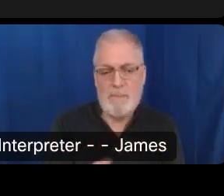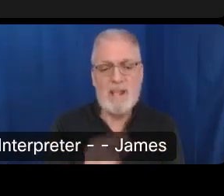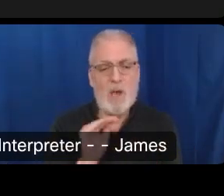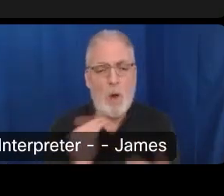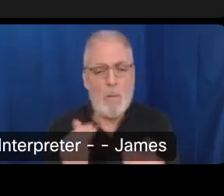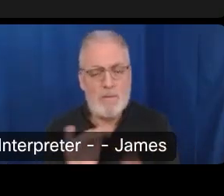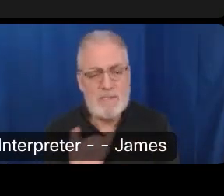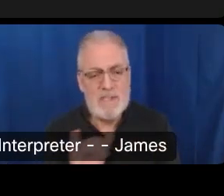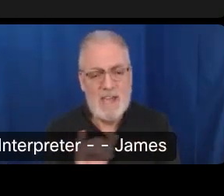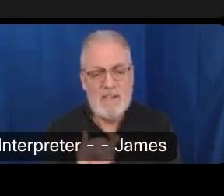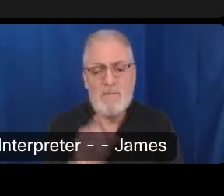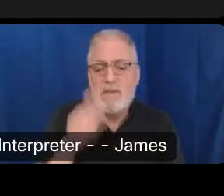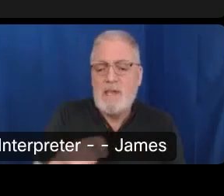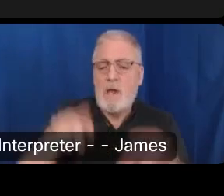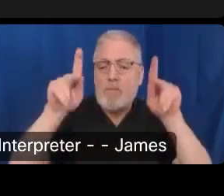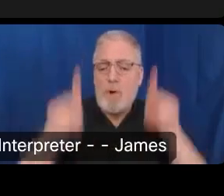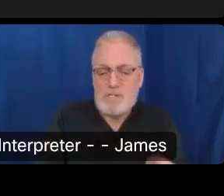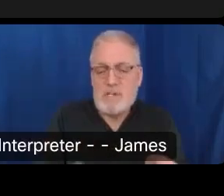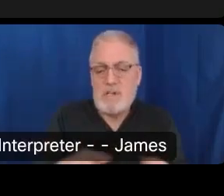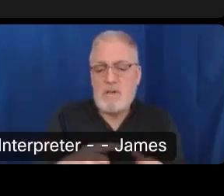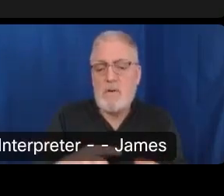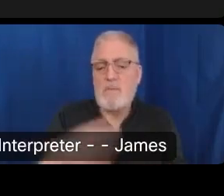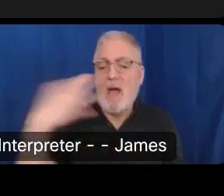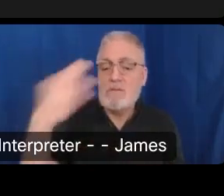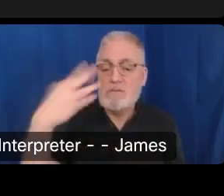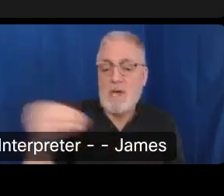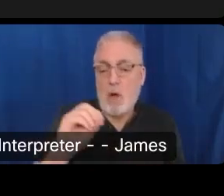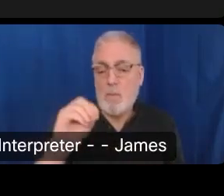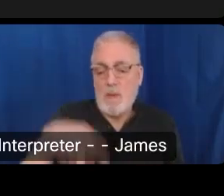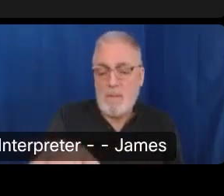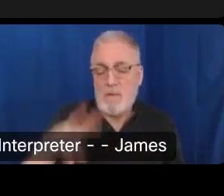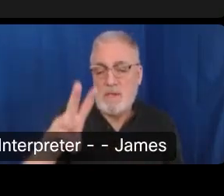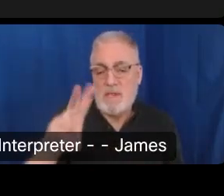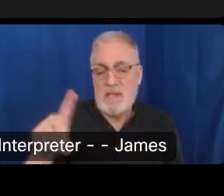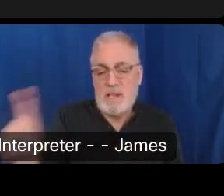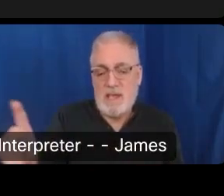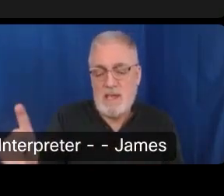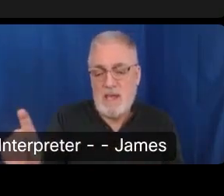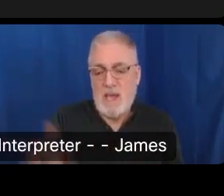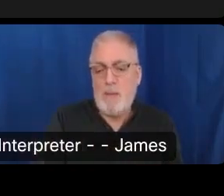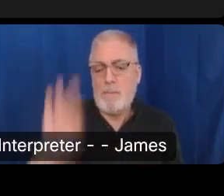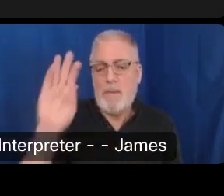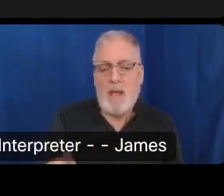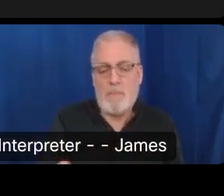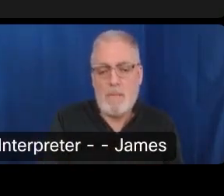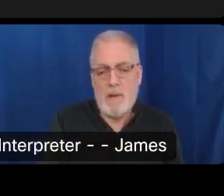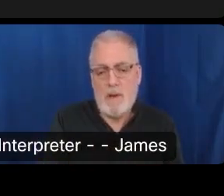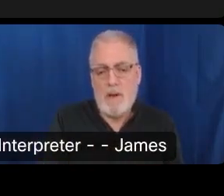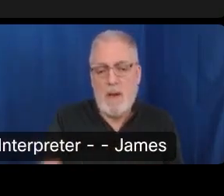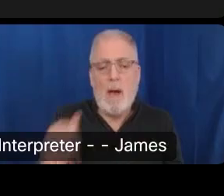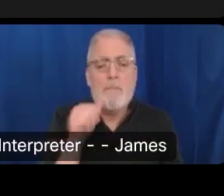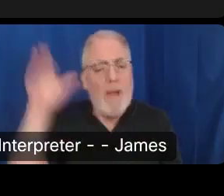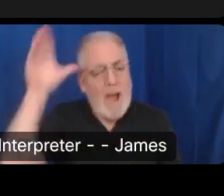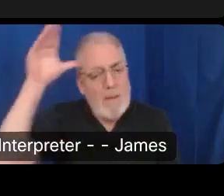were Mike, and say, hey, and give them a task, find this. All right. How long did it take